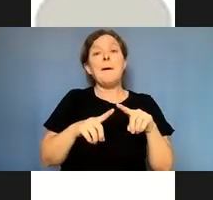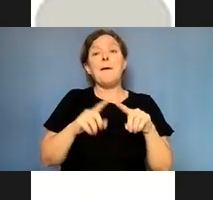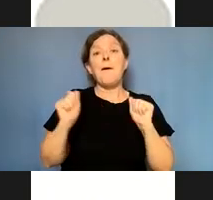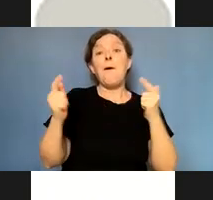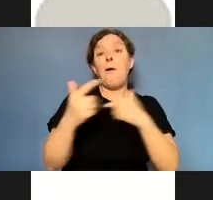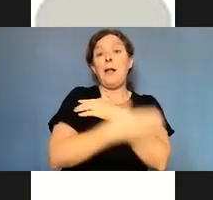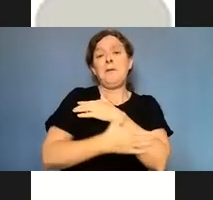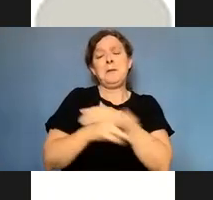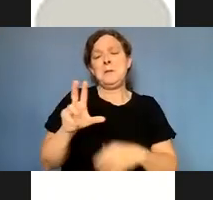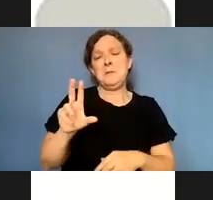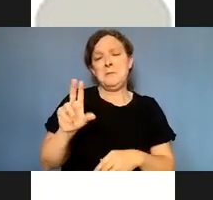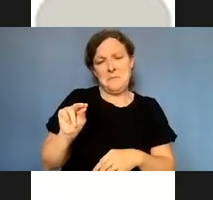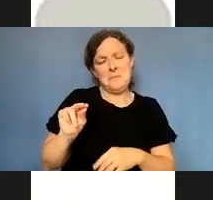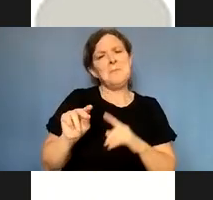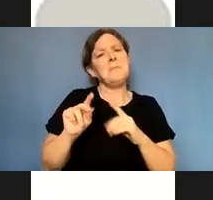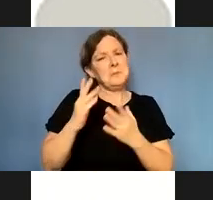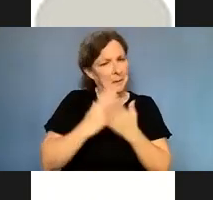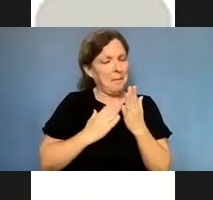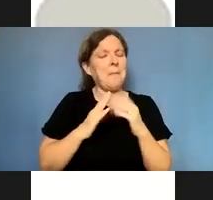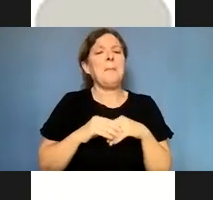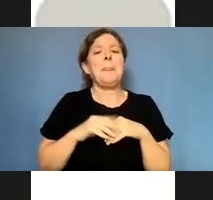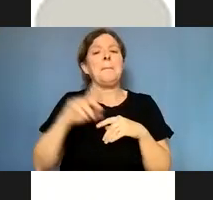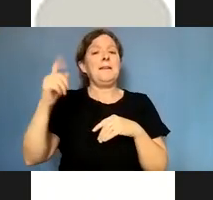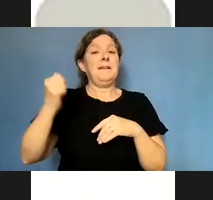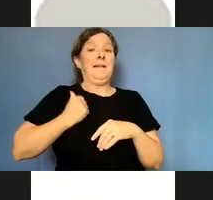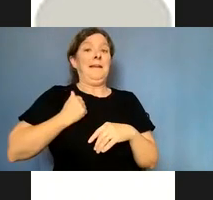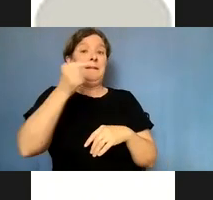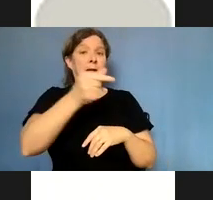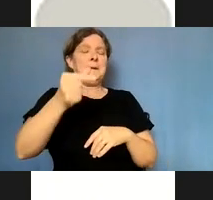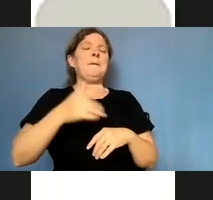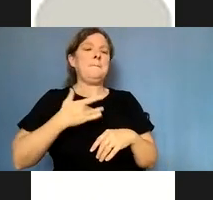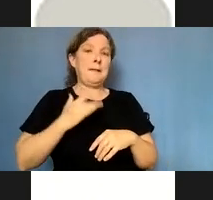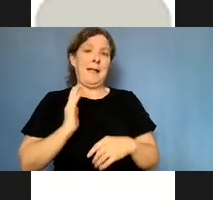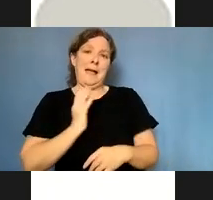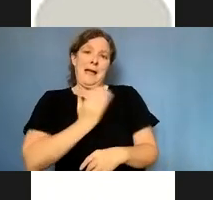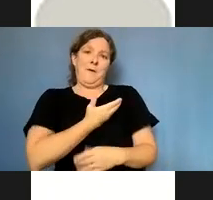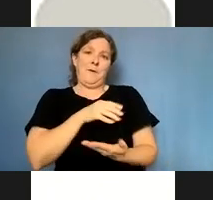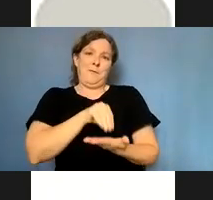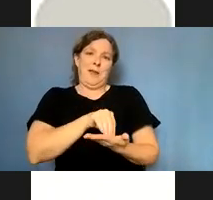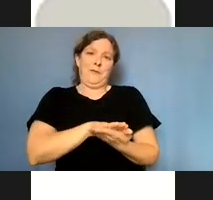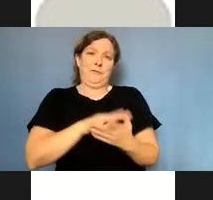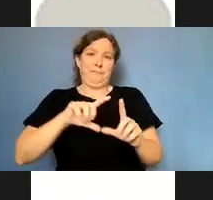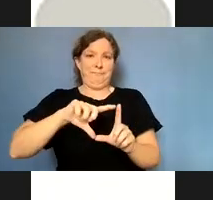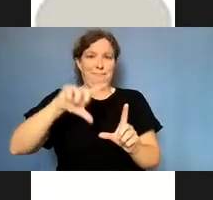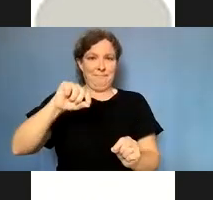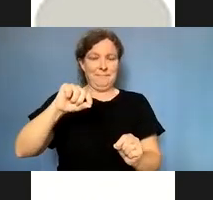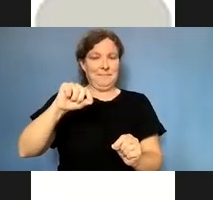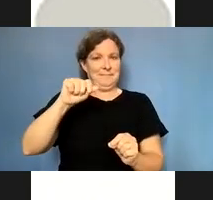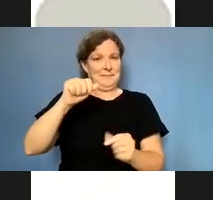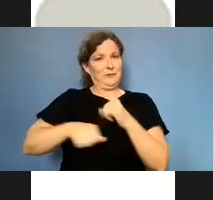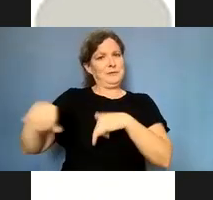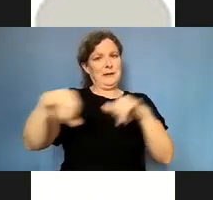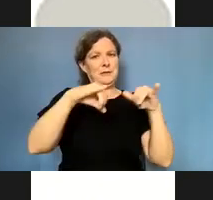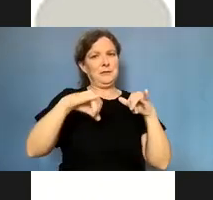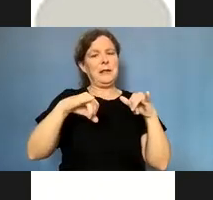uses it. However, the federal government has said that it's confident that our record under this standard will